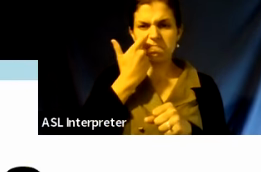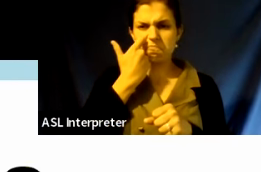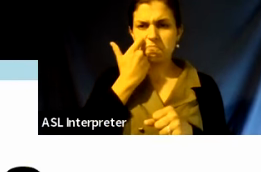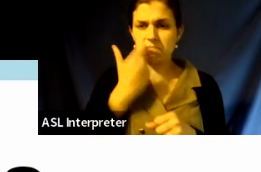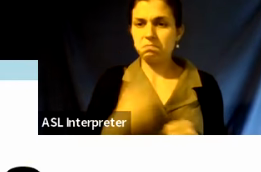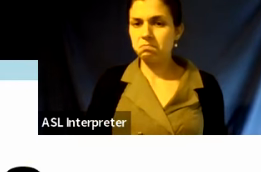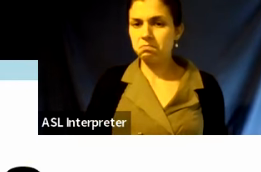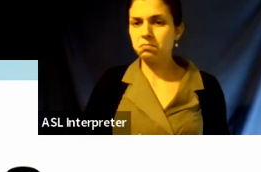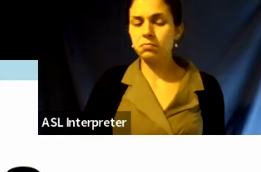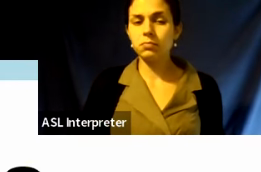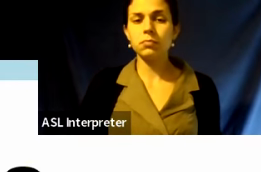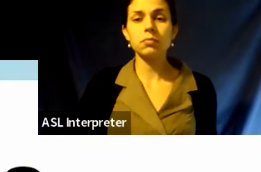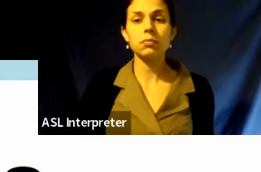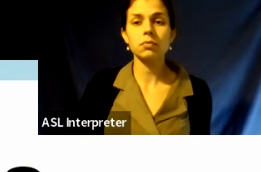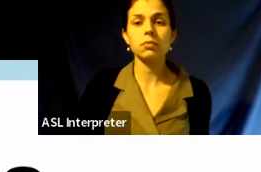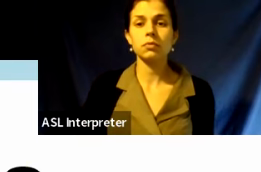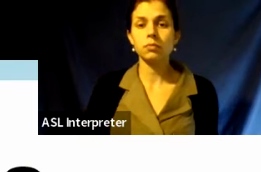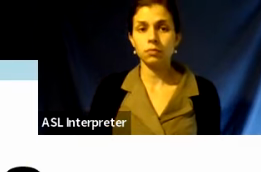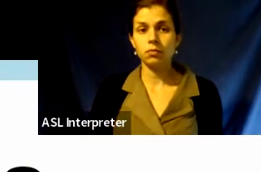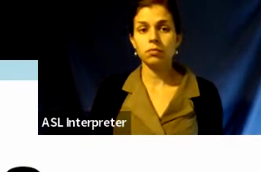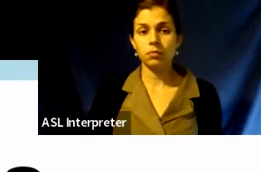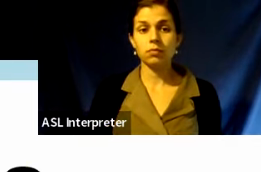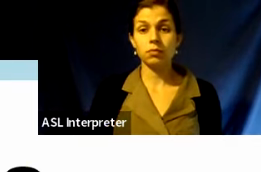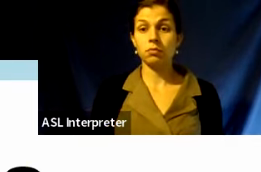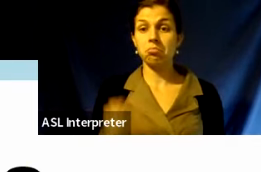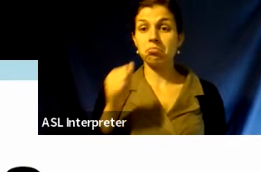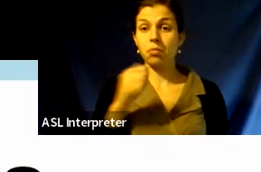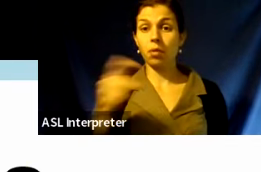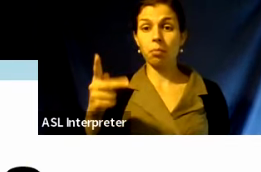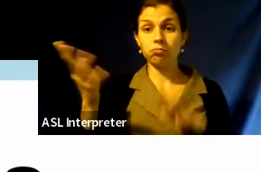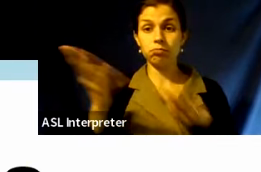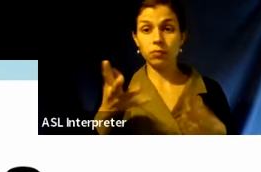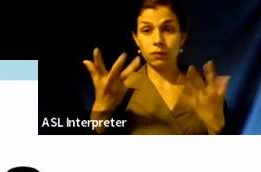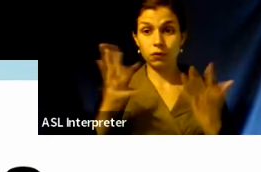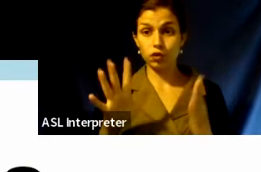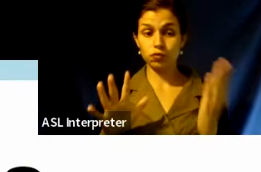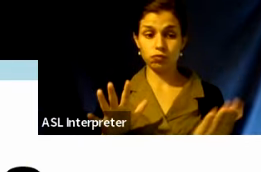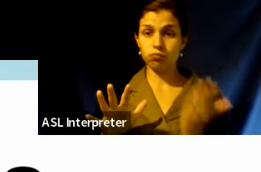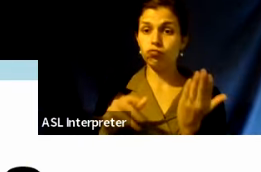Once you have the app, you can select your notification preferences.